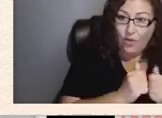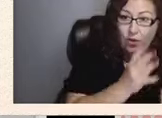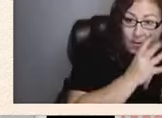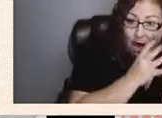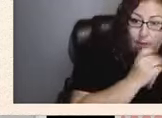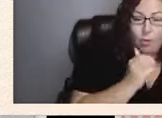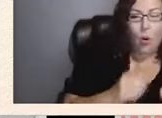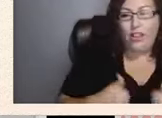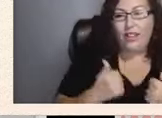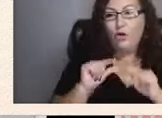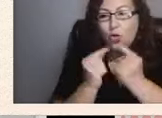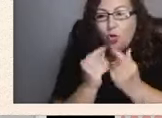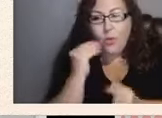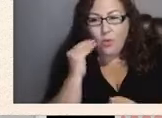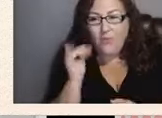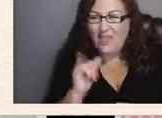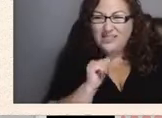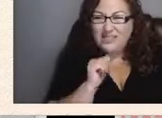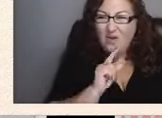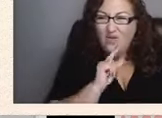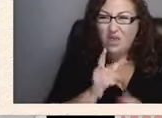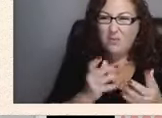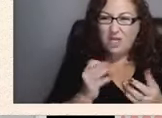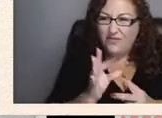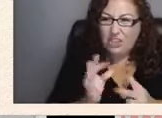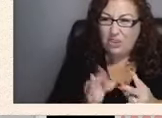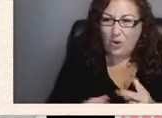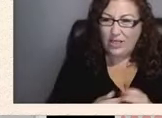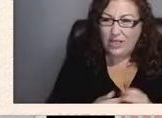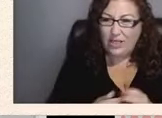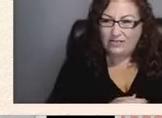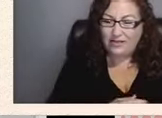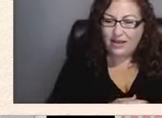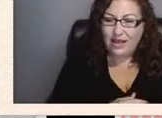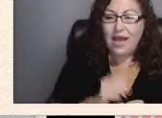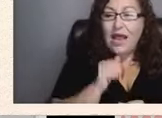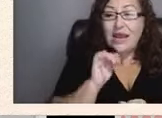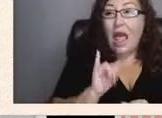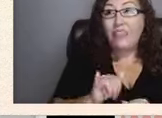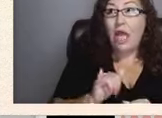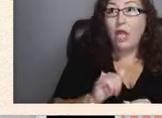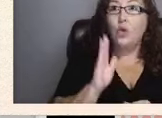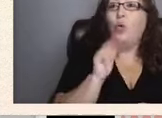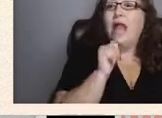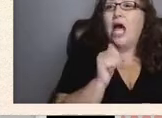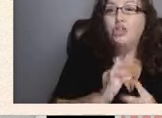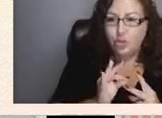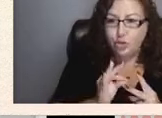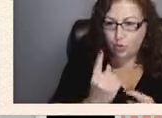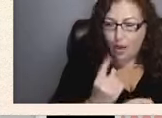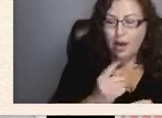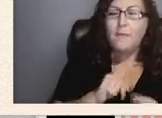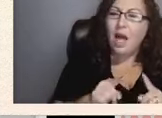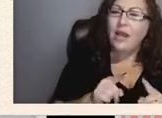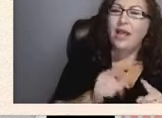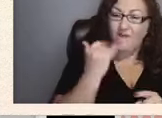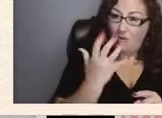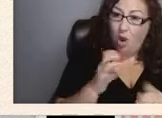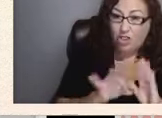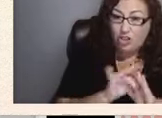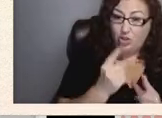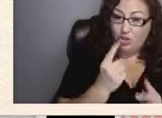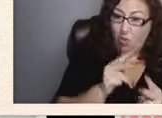home, that's not really much of a choice. Now, not that you wouldn't choose one of those. So if you want to choose one of those, that's